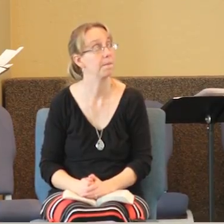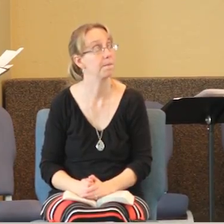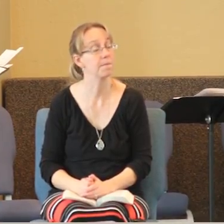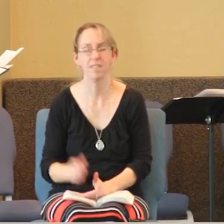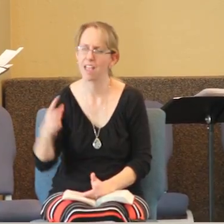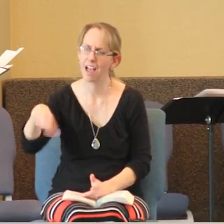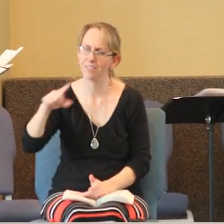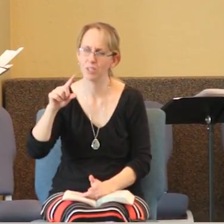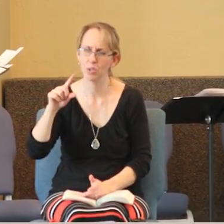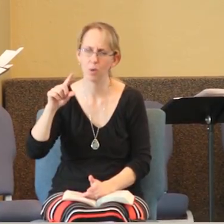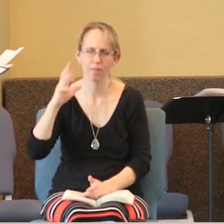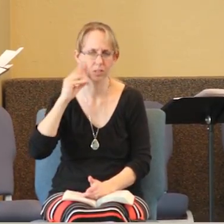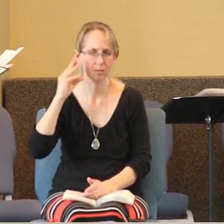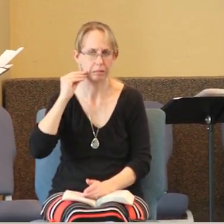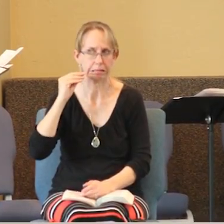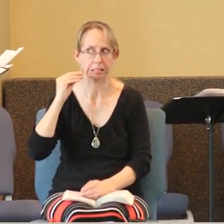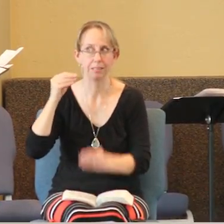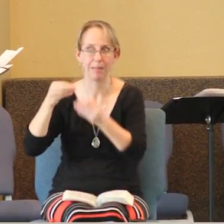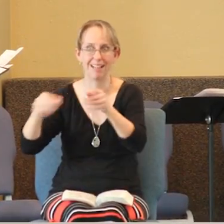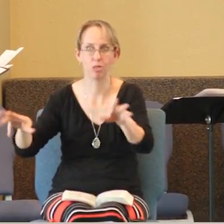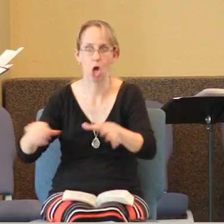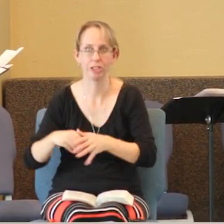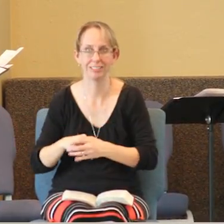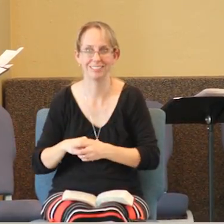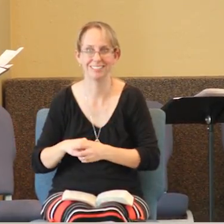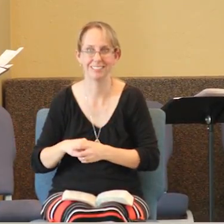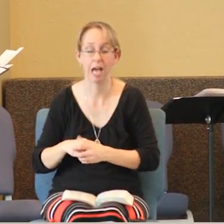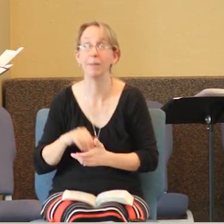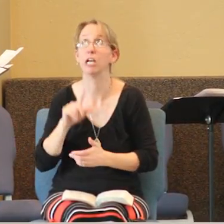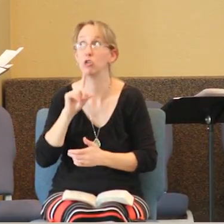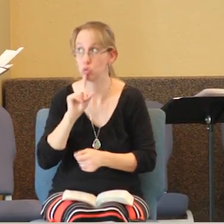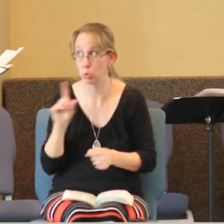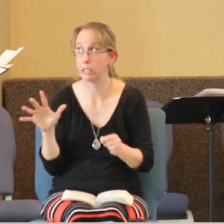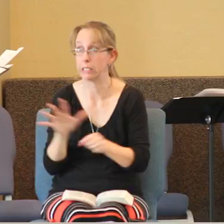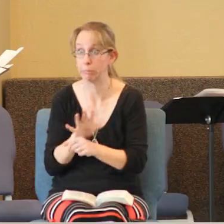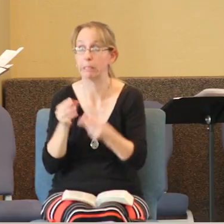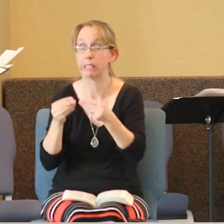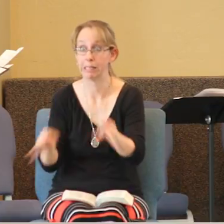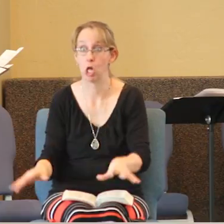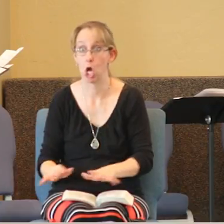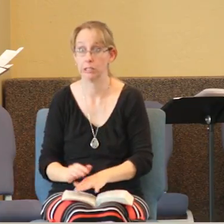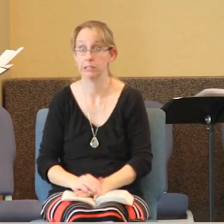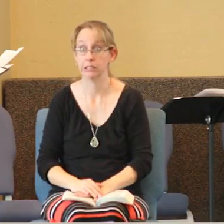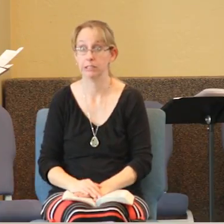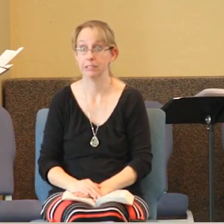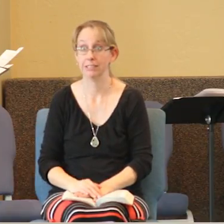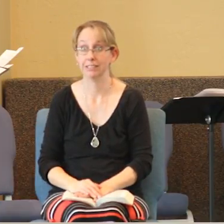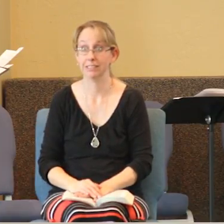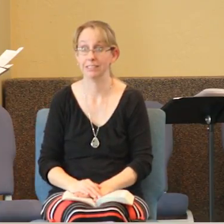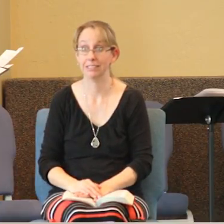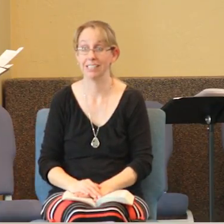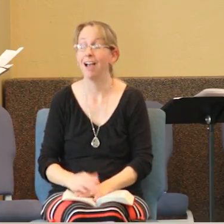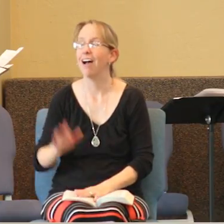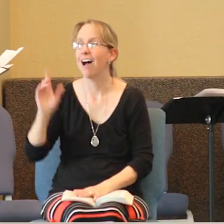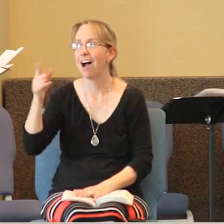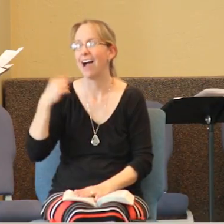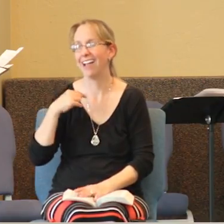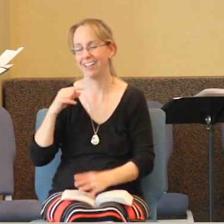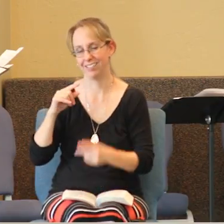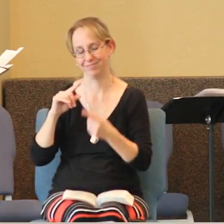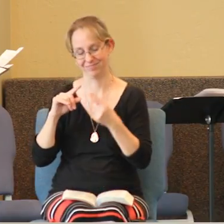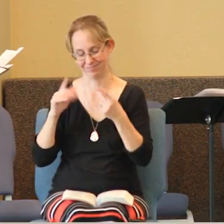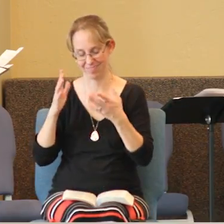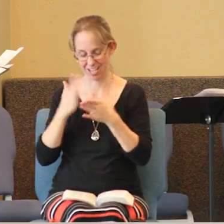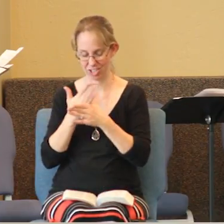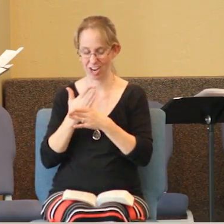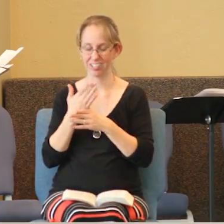Have you ever been lost? I mean, truly, truly lost? I've shared this story before. Diana and I